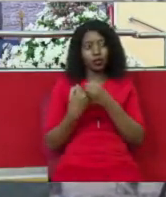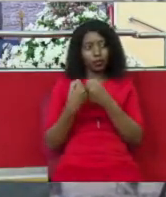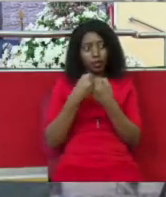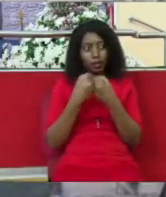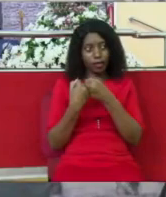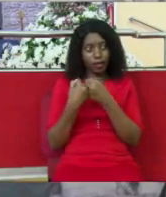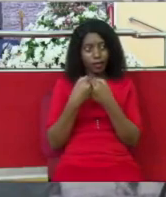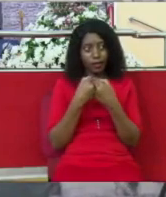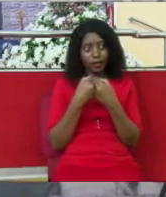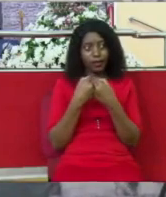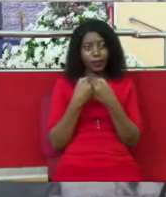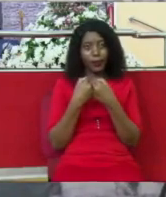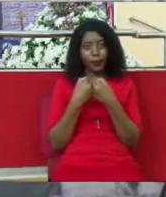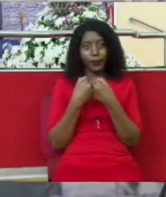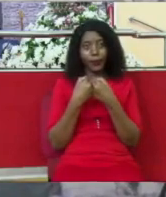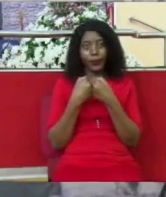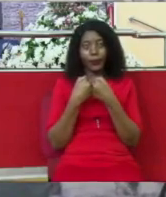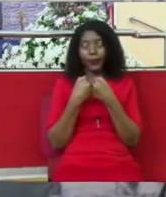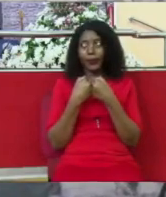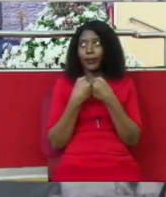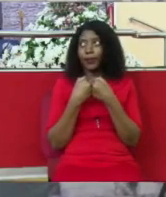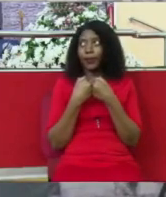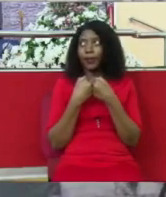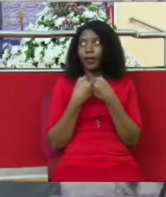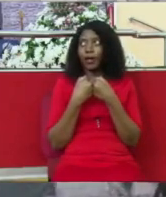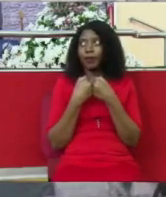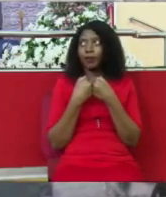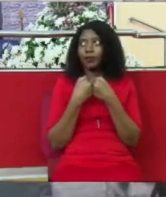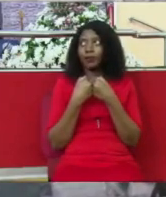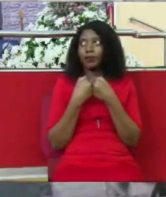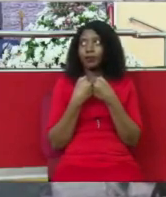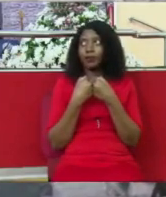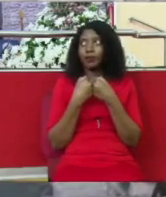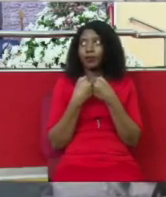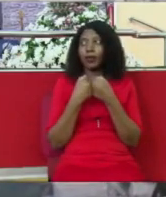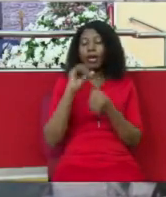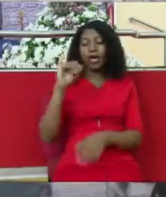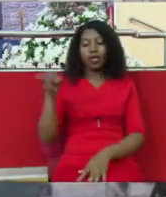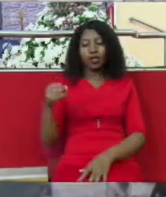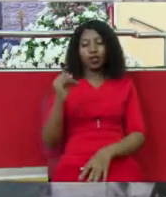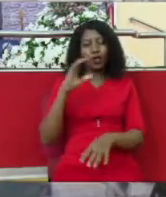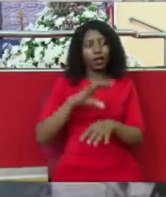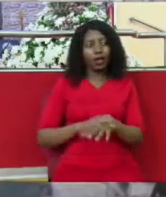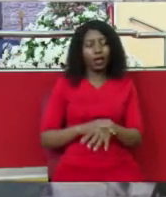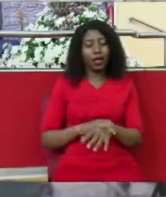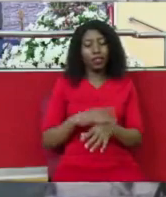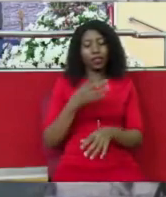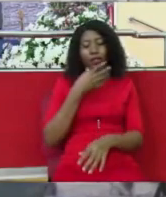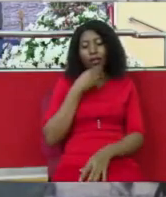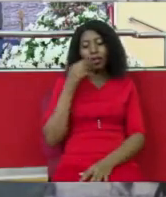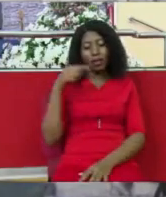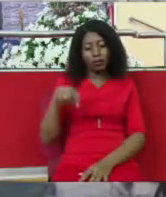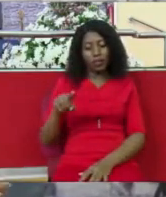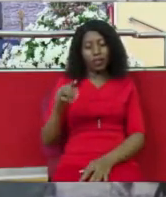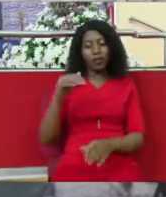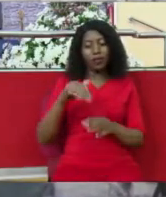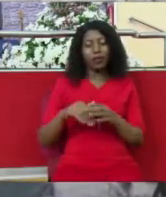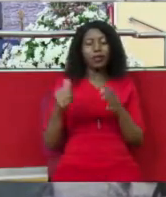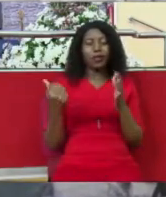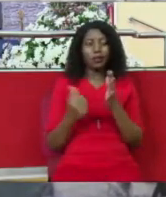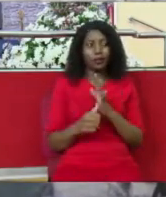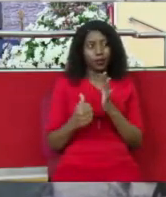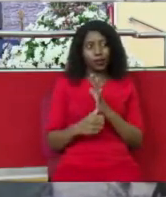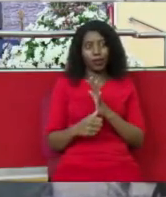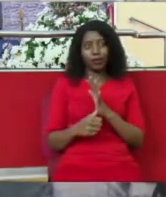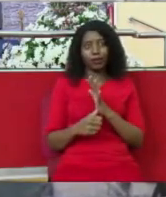storm. And he found himself into trouble. And then